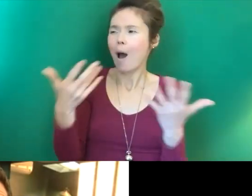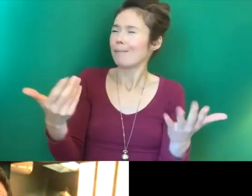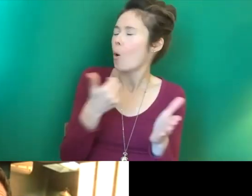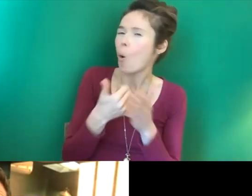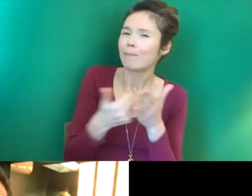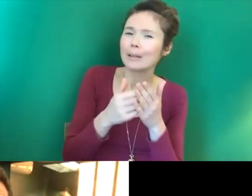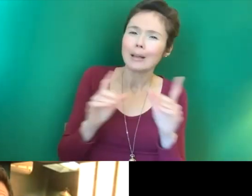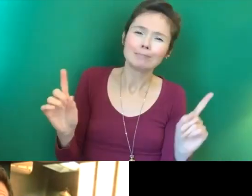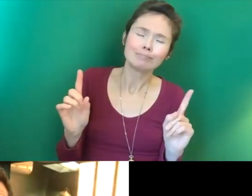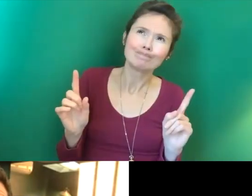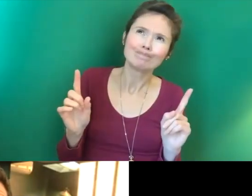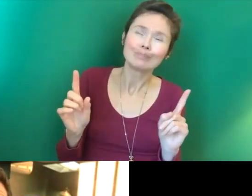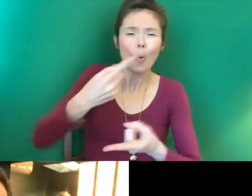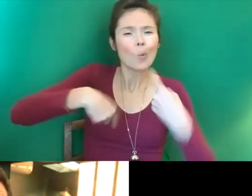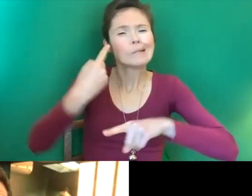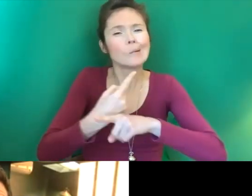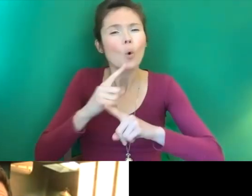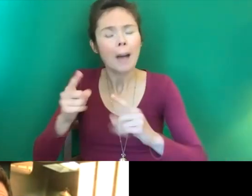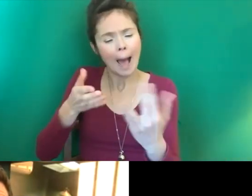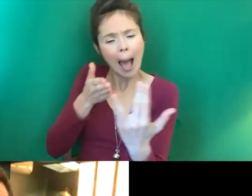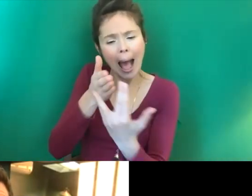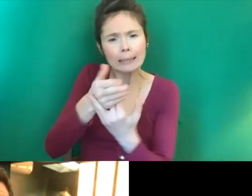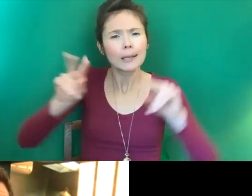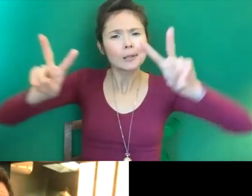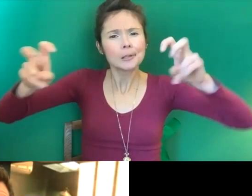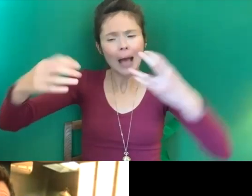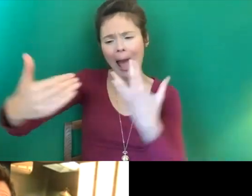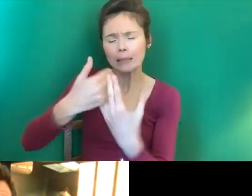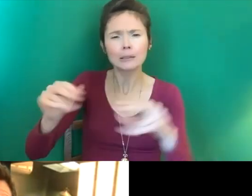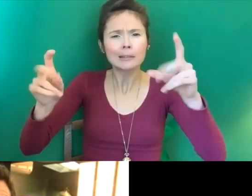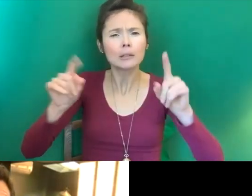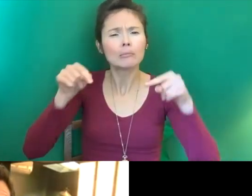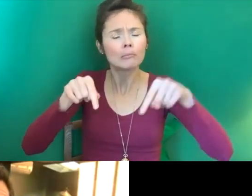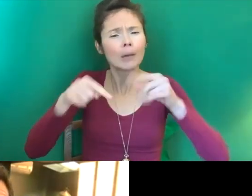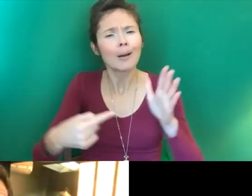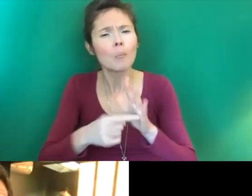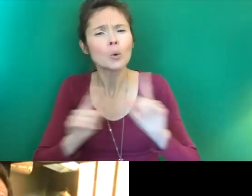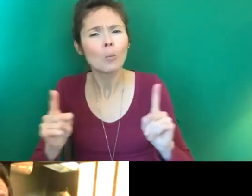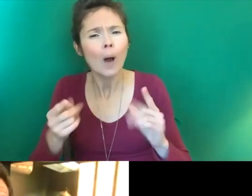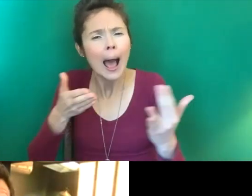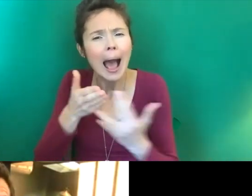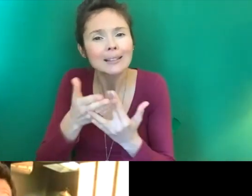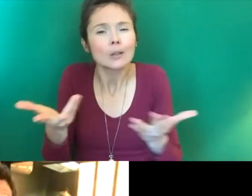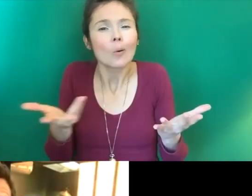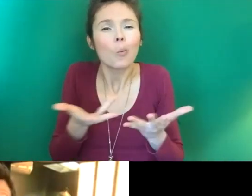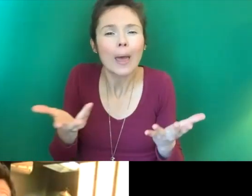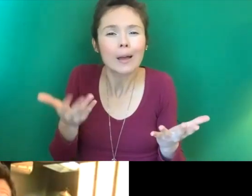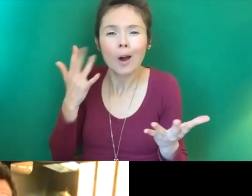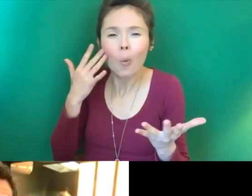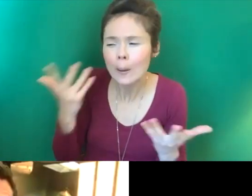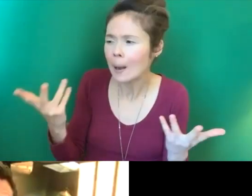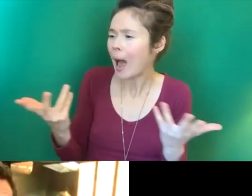the importance of access is around the context and thinking through each